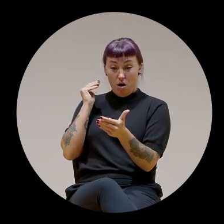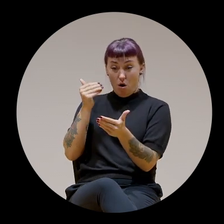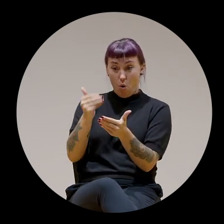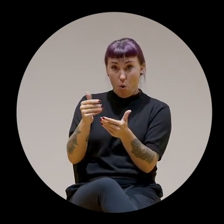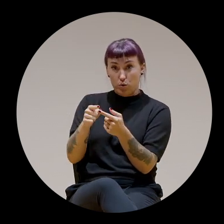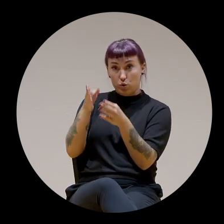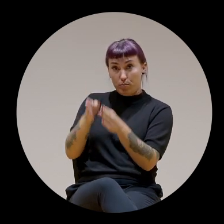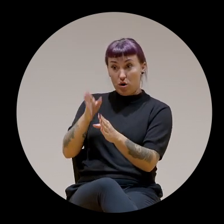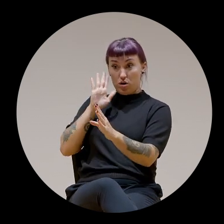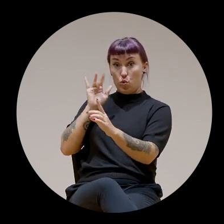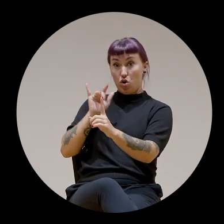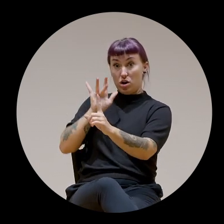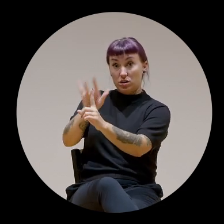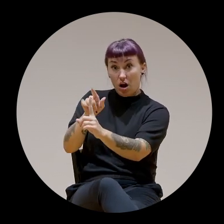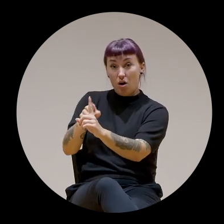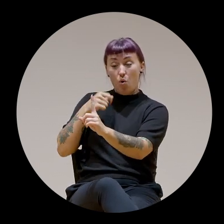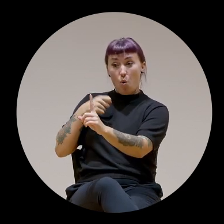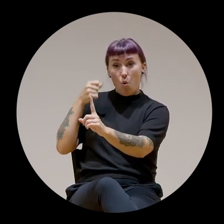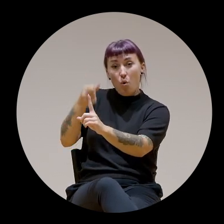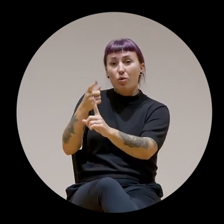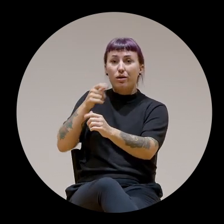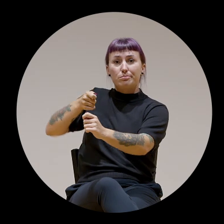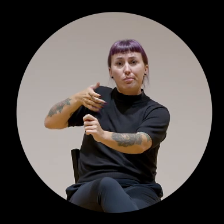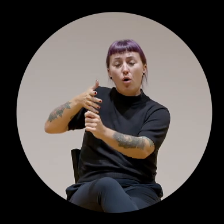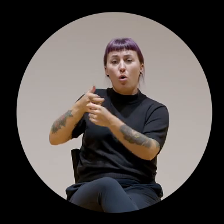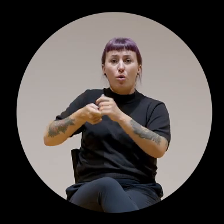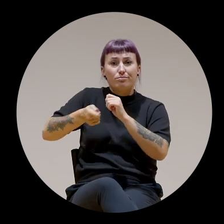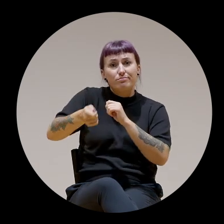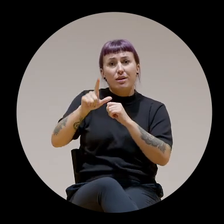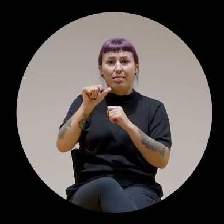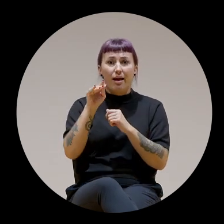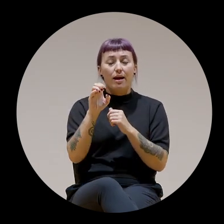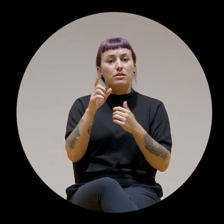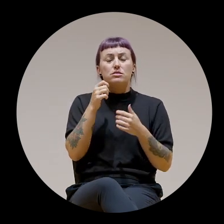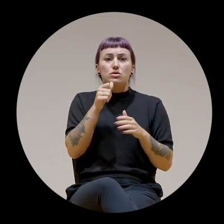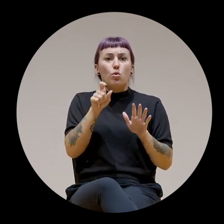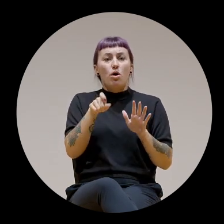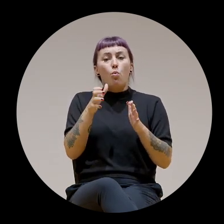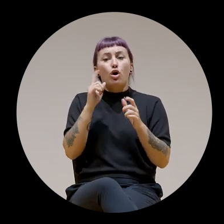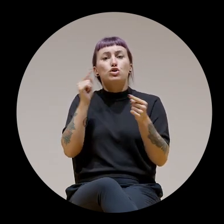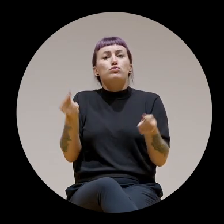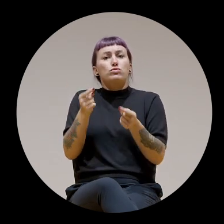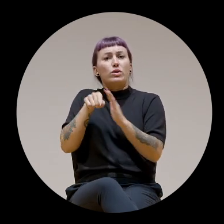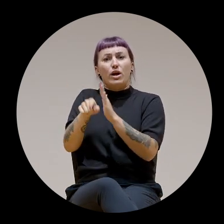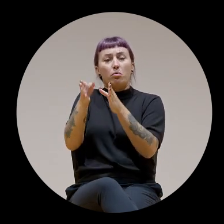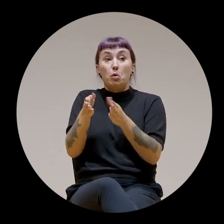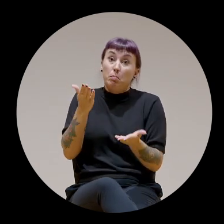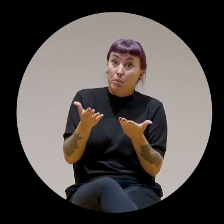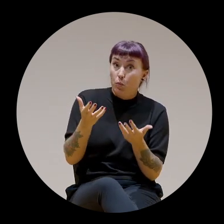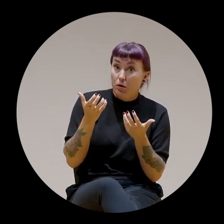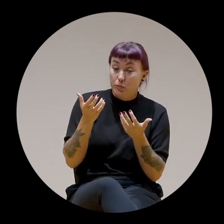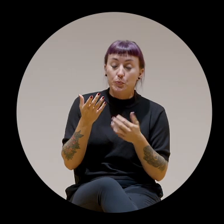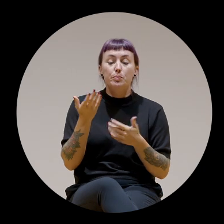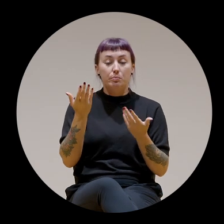to touch them or strike them, whether it's with your bow or your lance. You don't necessarily want to injure or kill them, though you